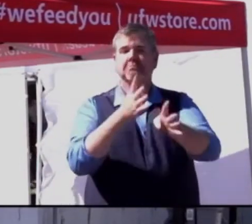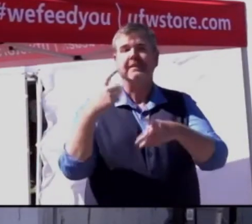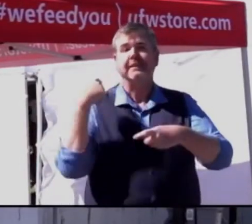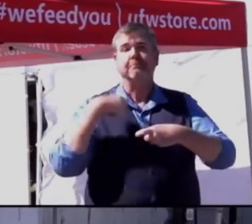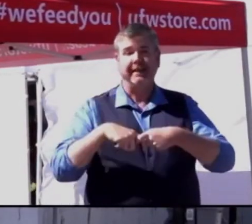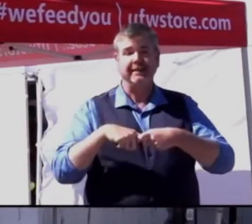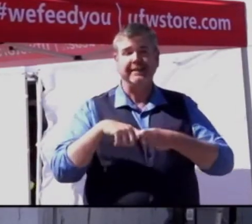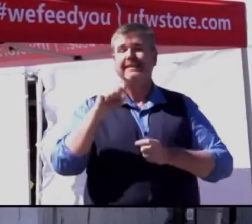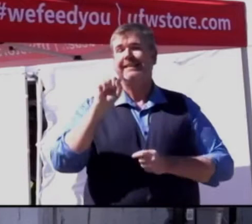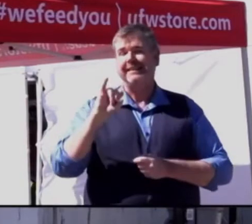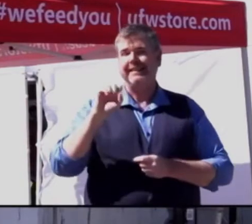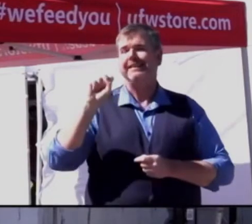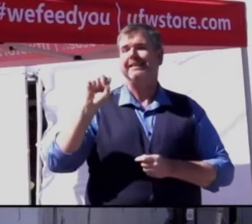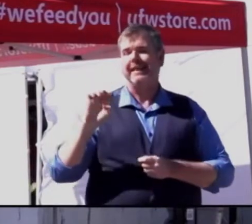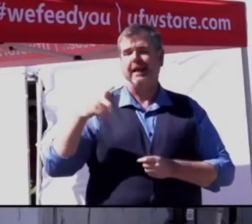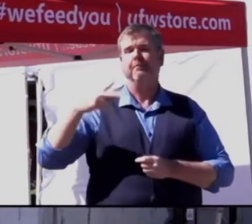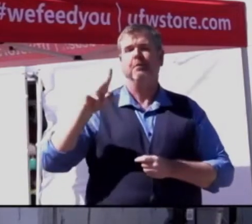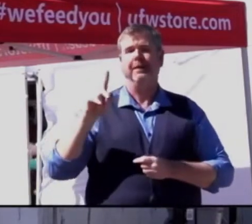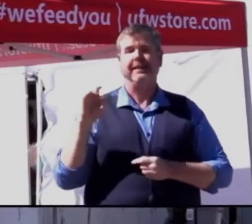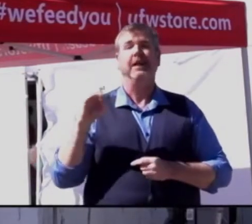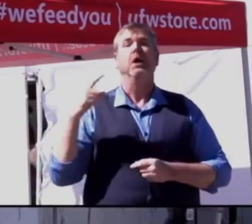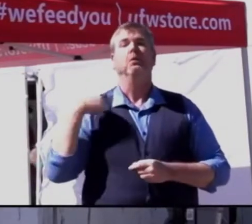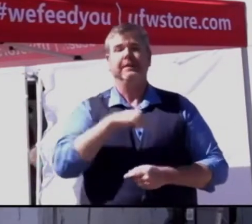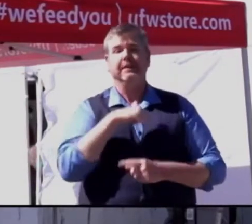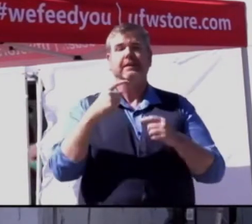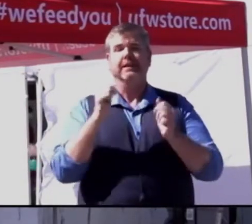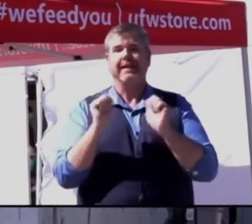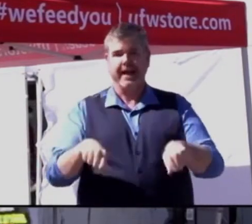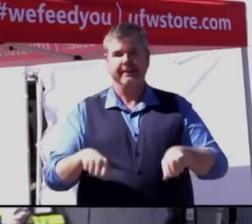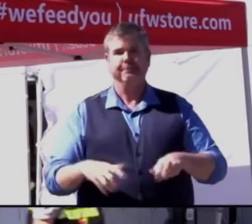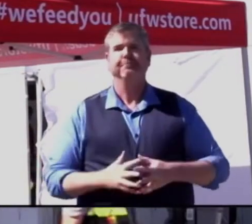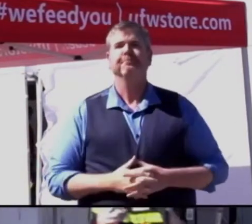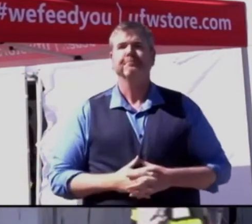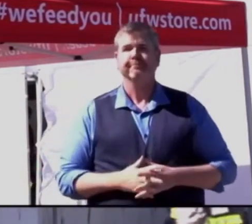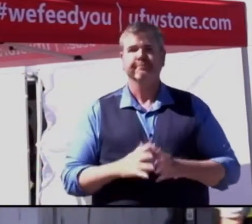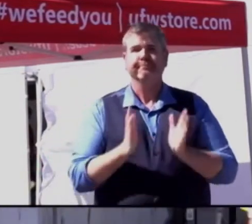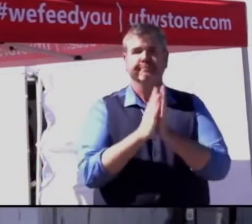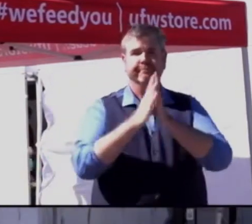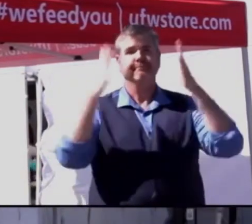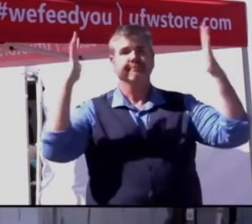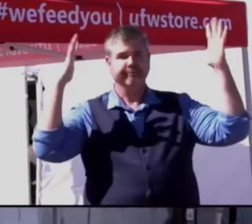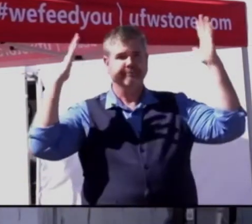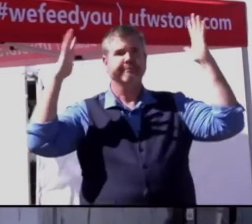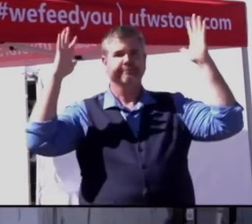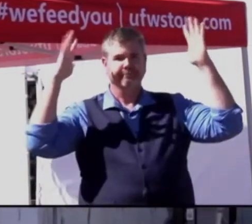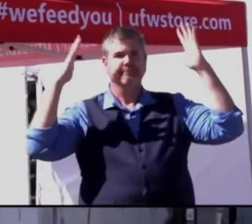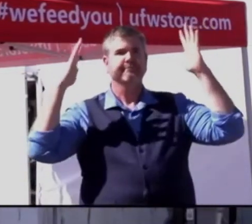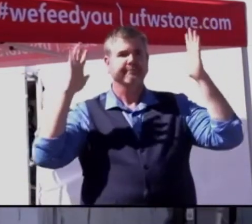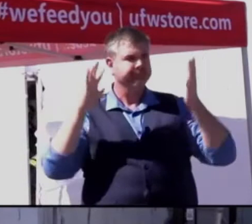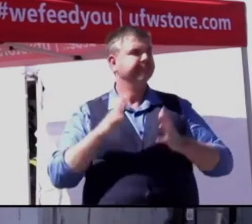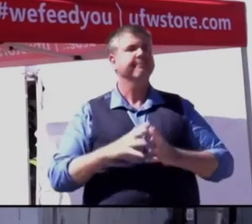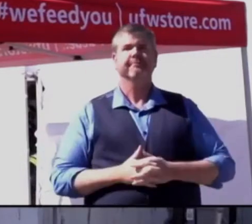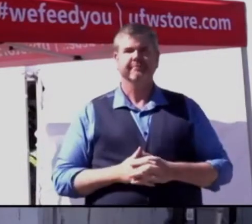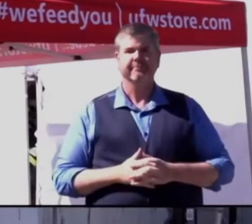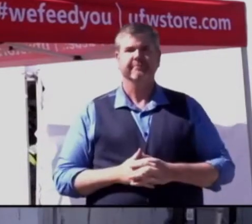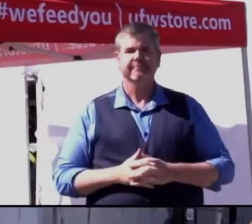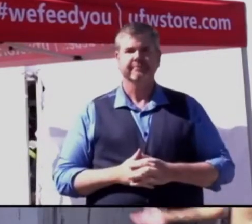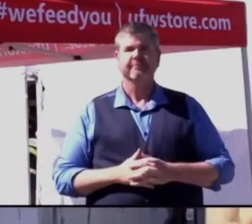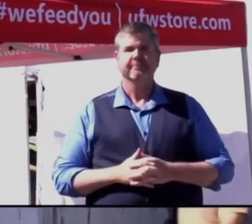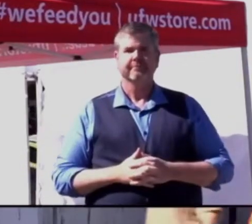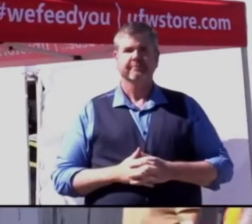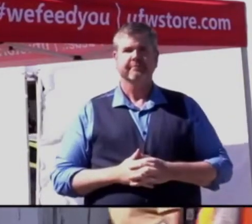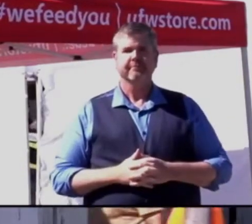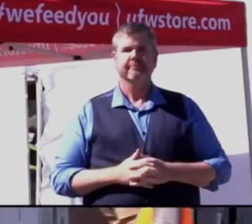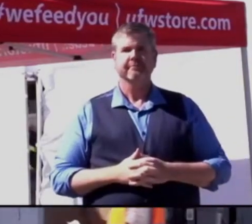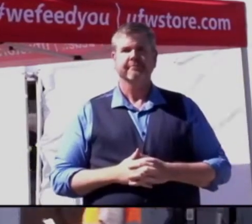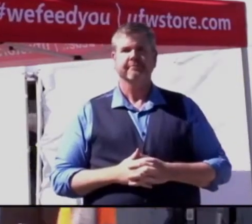Clara County. It's incredibly exciting. I'm Diana Torres. I'm